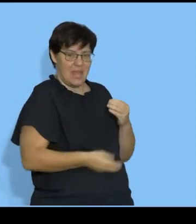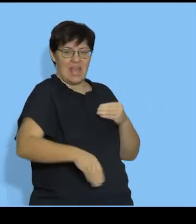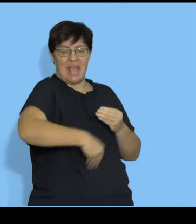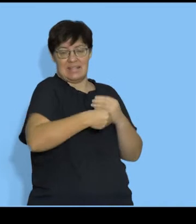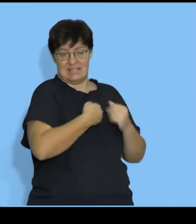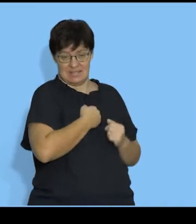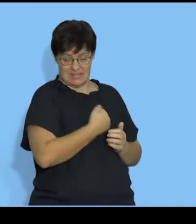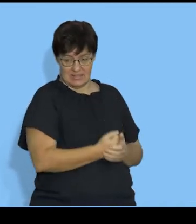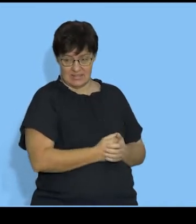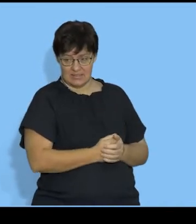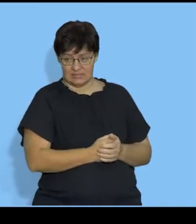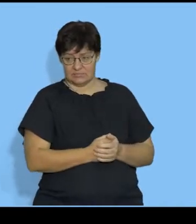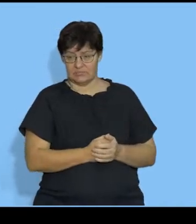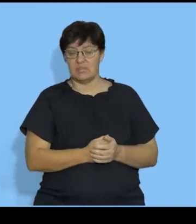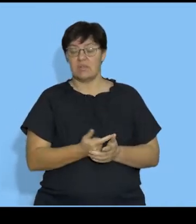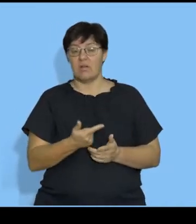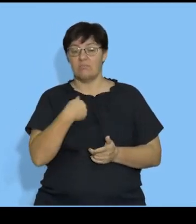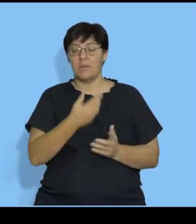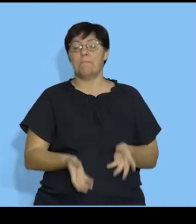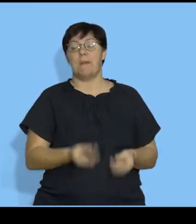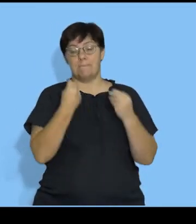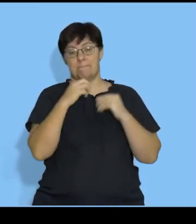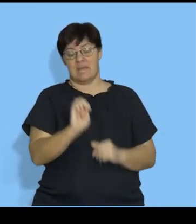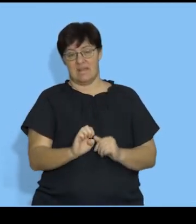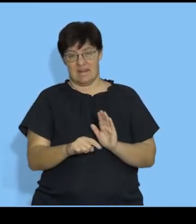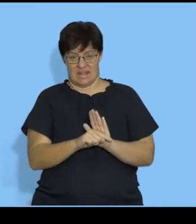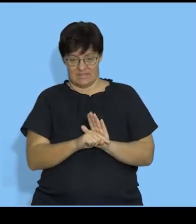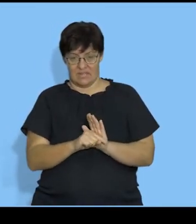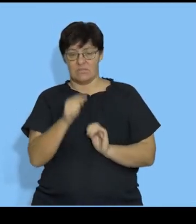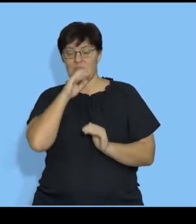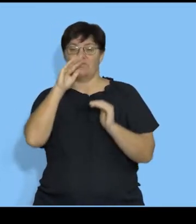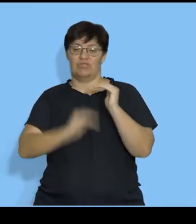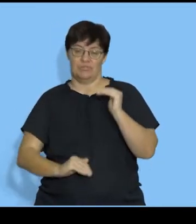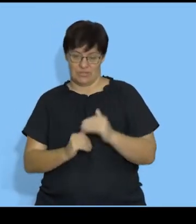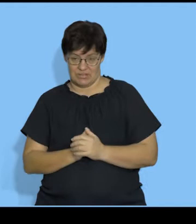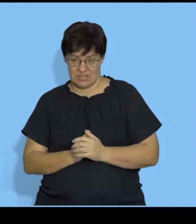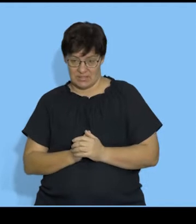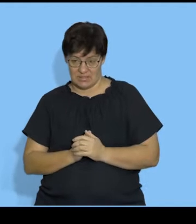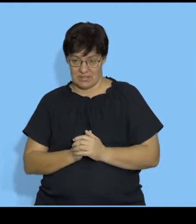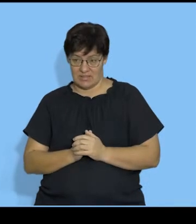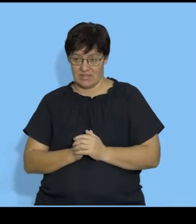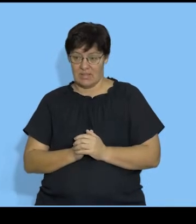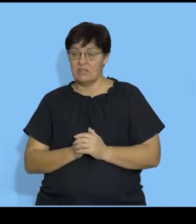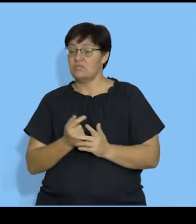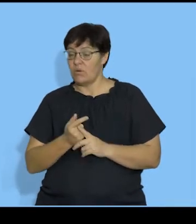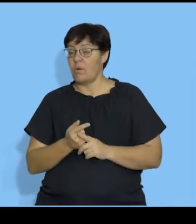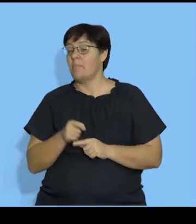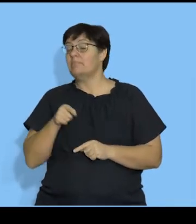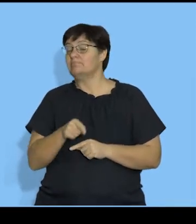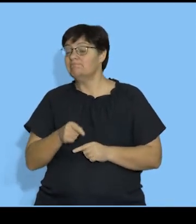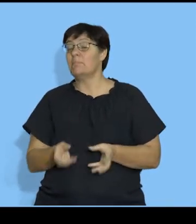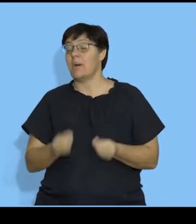say oxygen gains electrons and is reduced. So the substance that gained